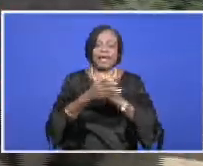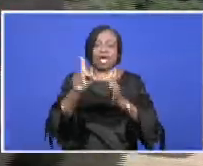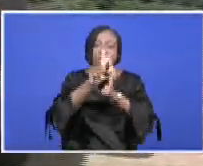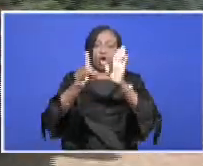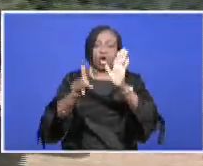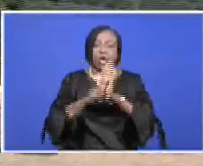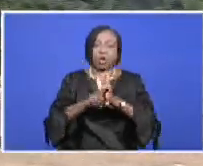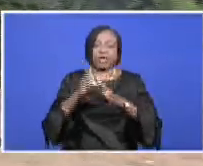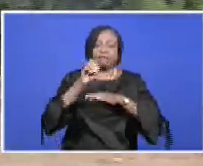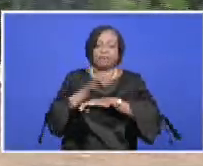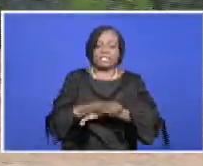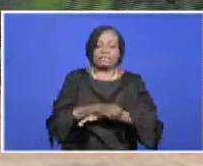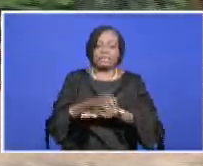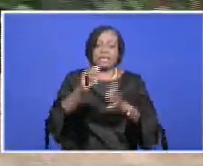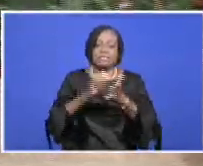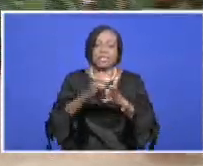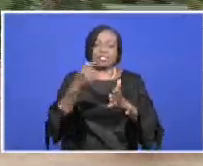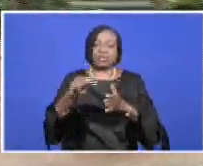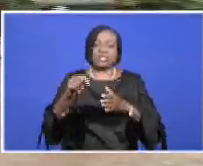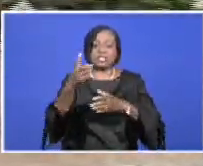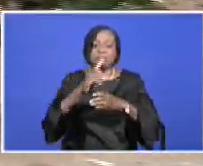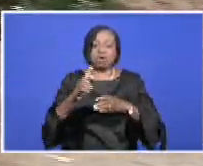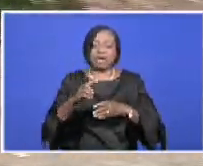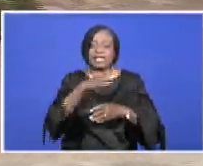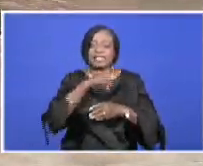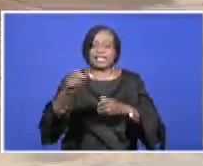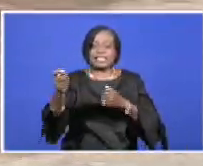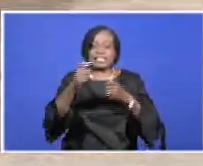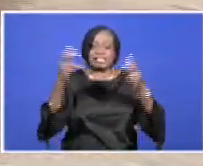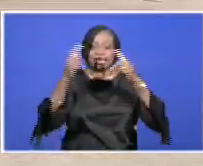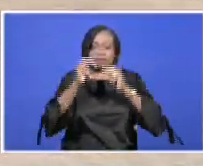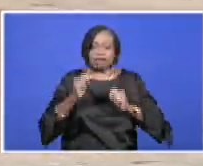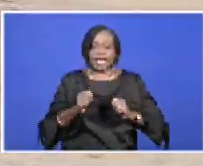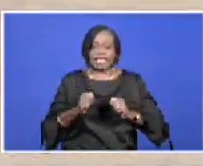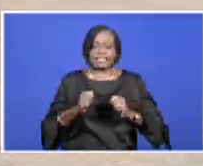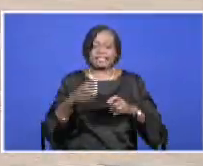demoralize and terrorize them. Keishla Adderley, ZNS Network News.